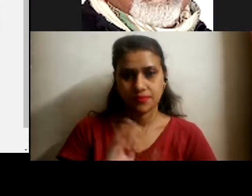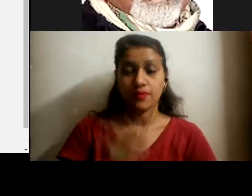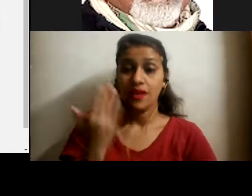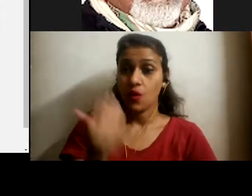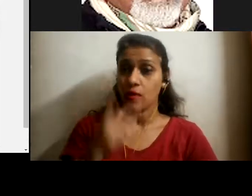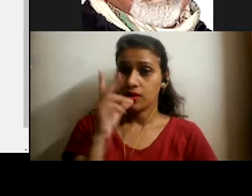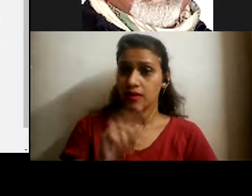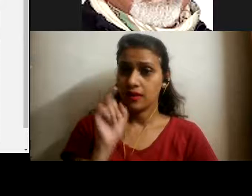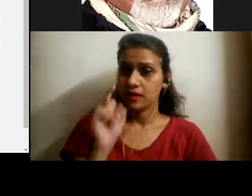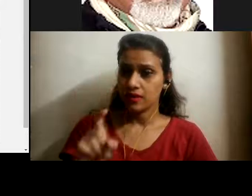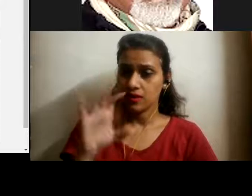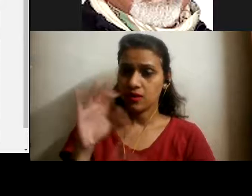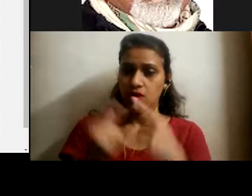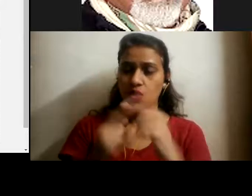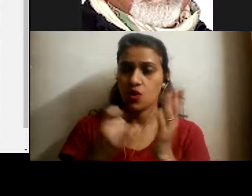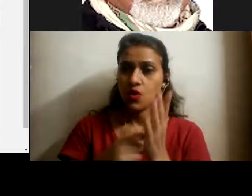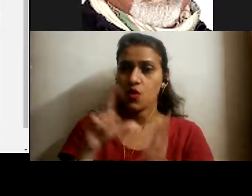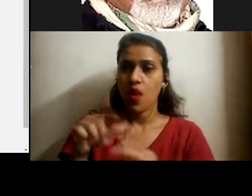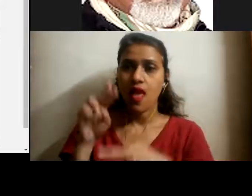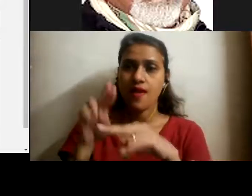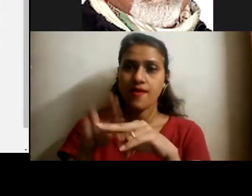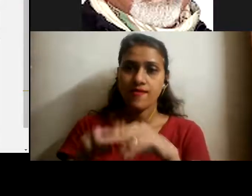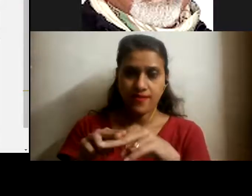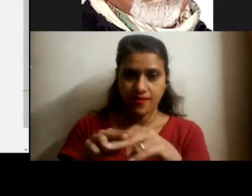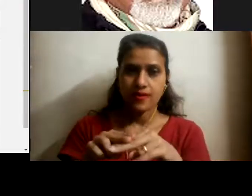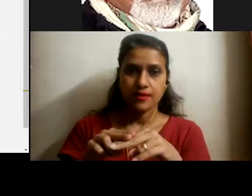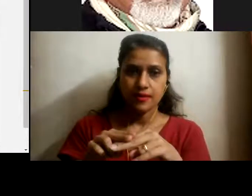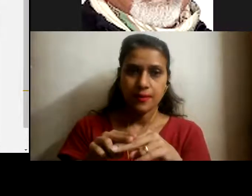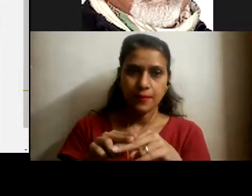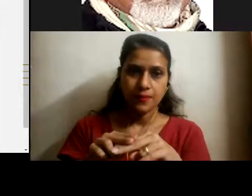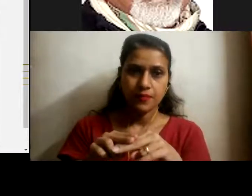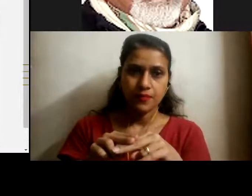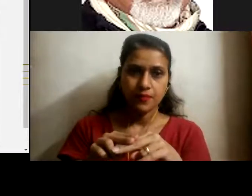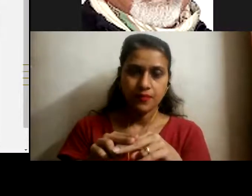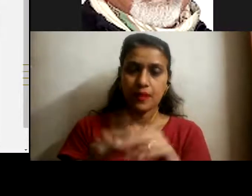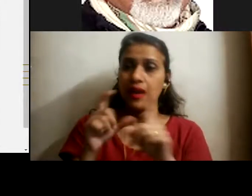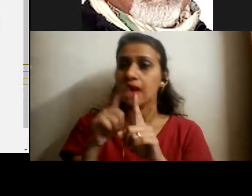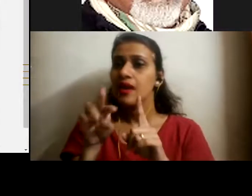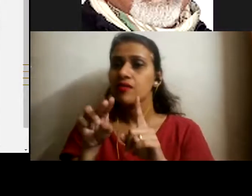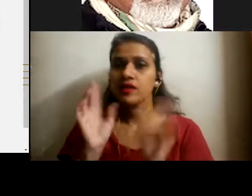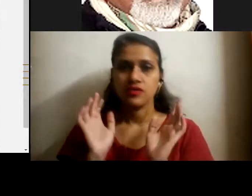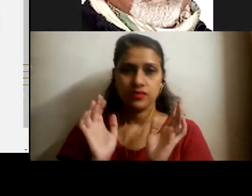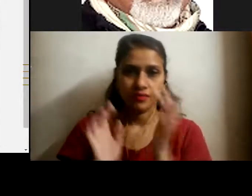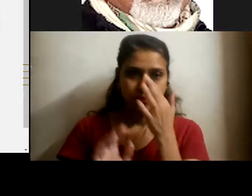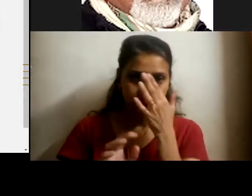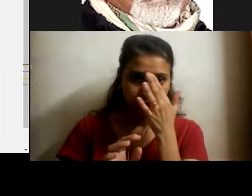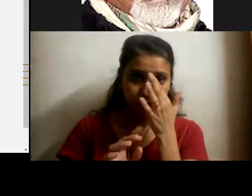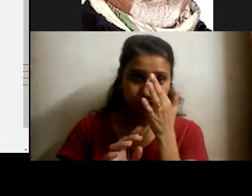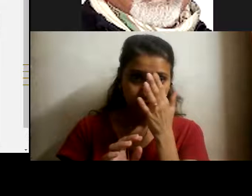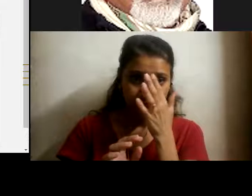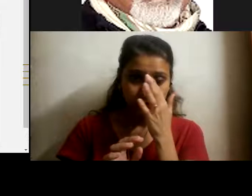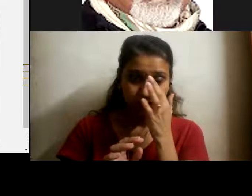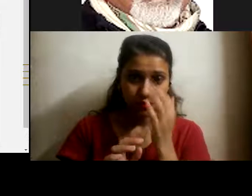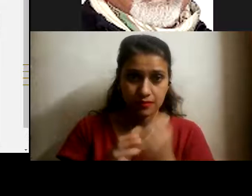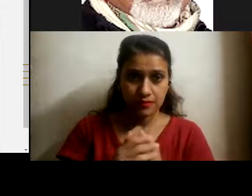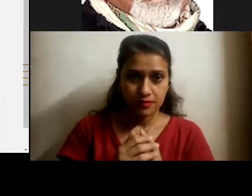Control F, and let's go for defamation. So here you can click